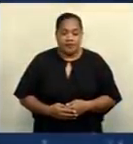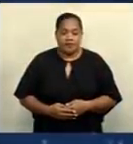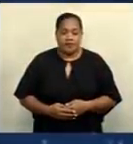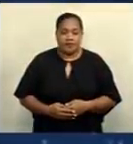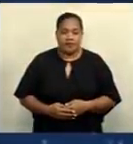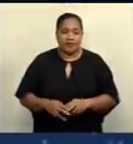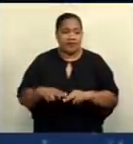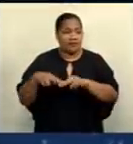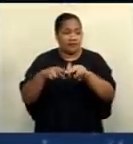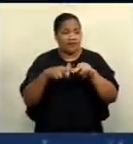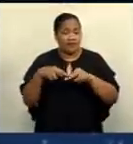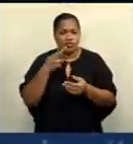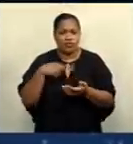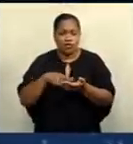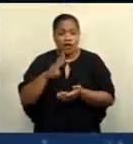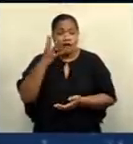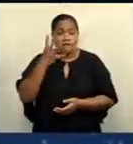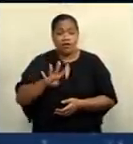Fiji has recorded